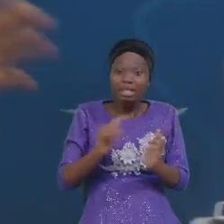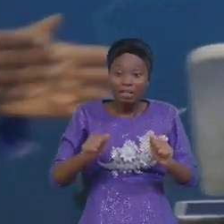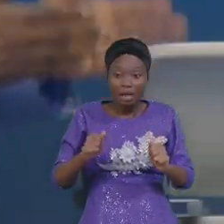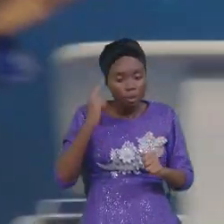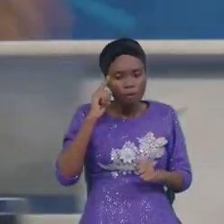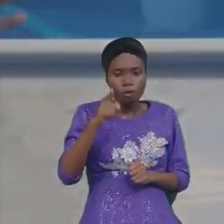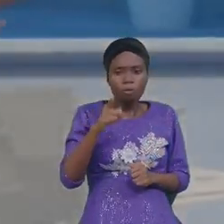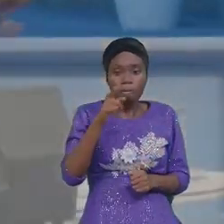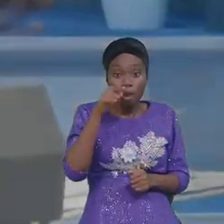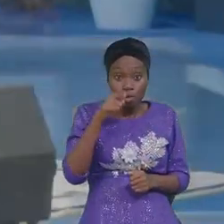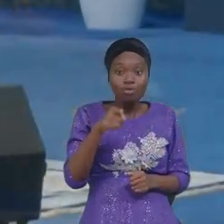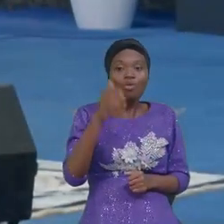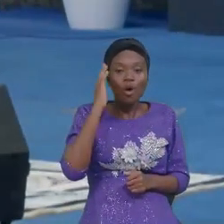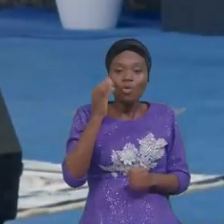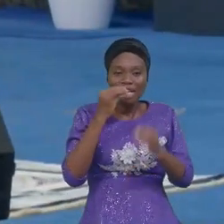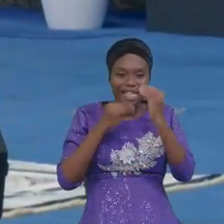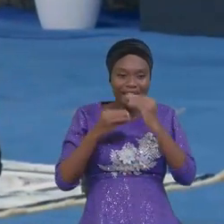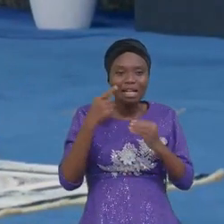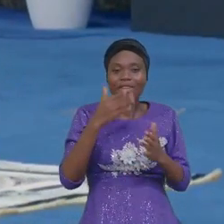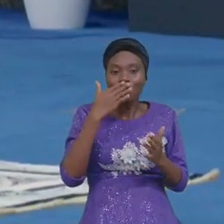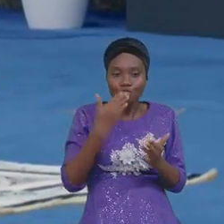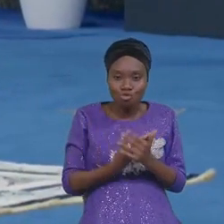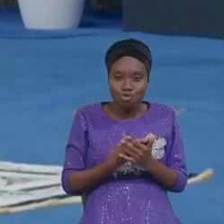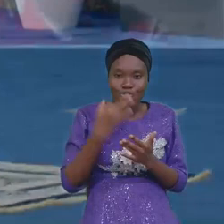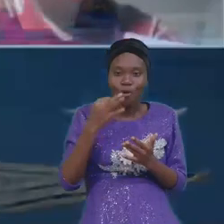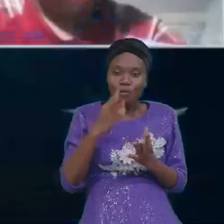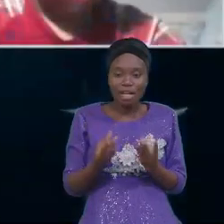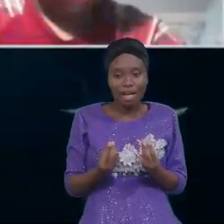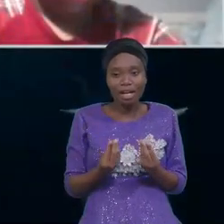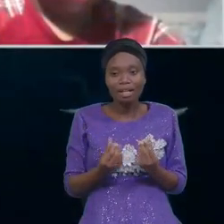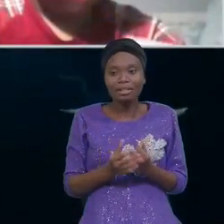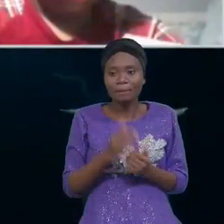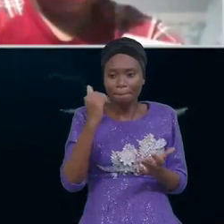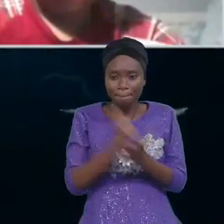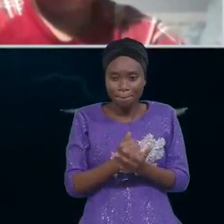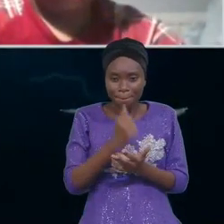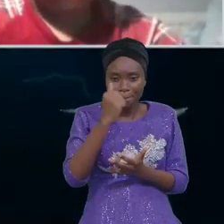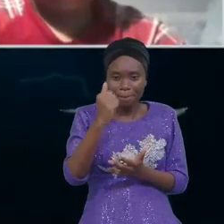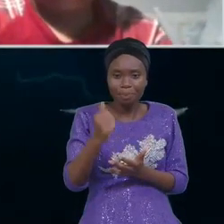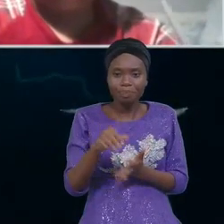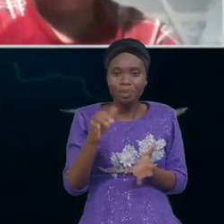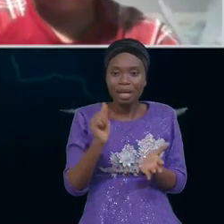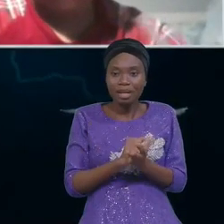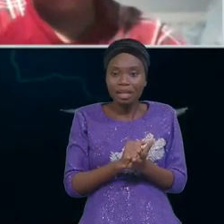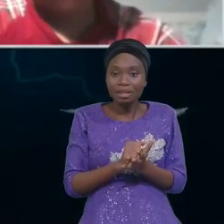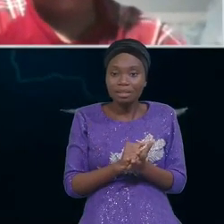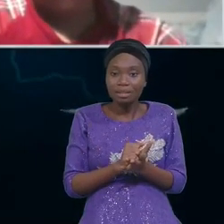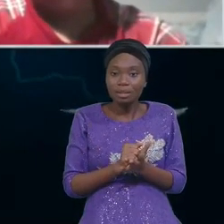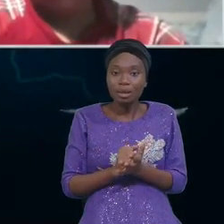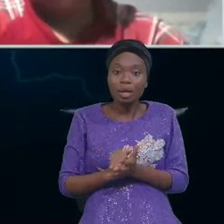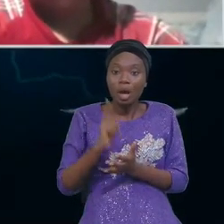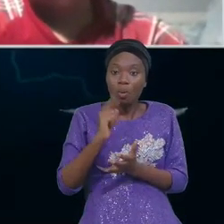Ye shall eat the good of the land. That one needs a bright,